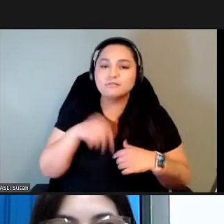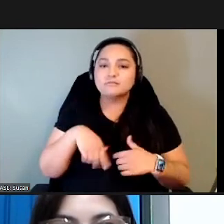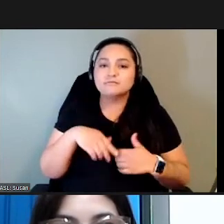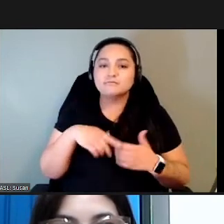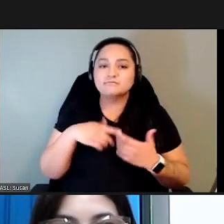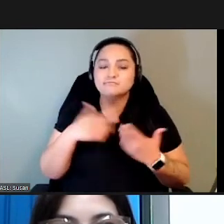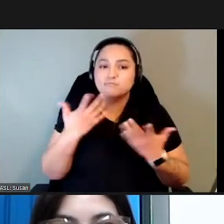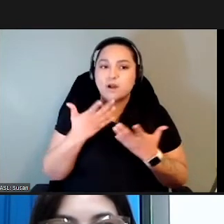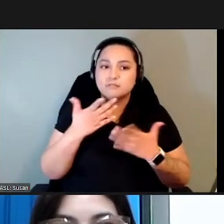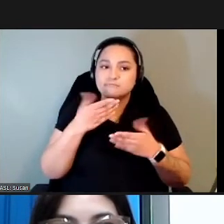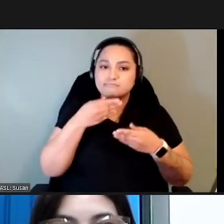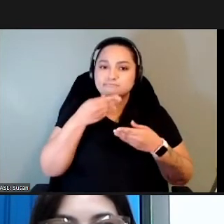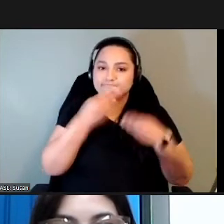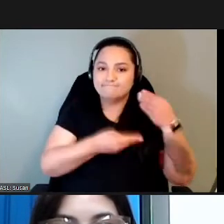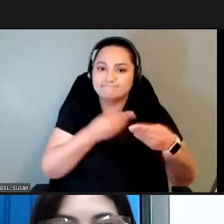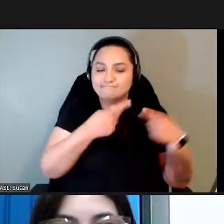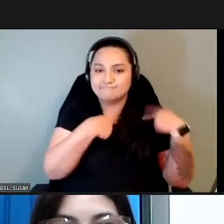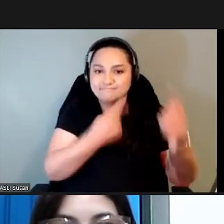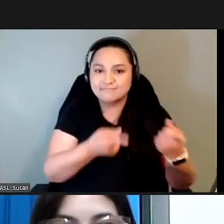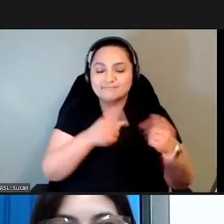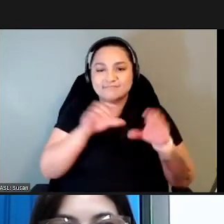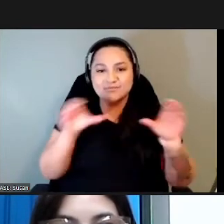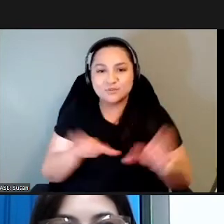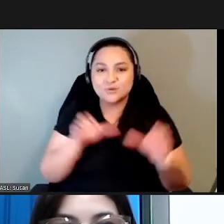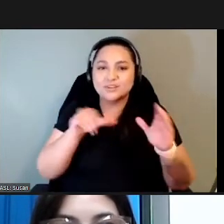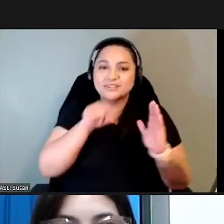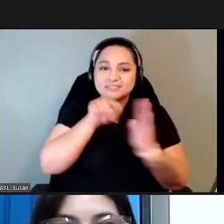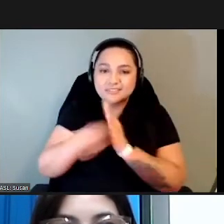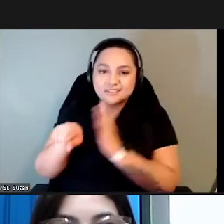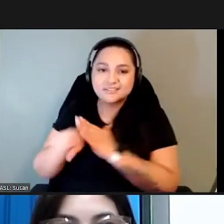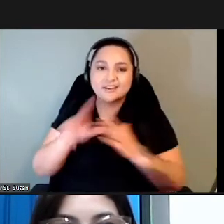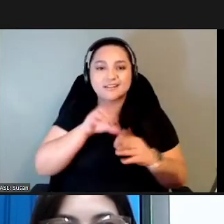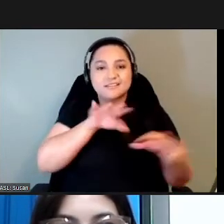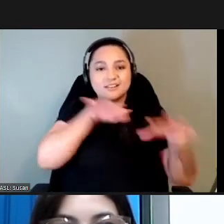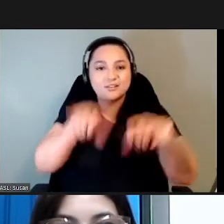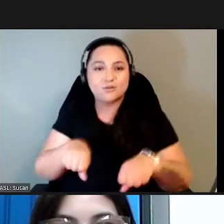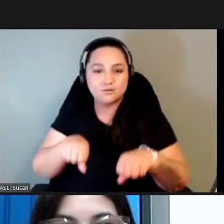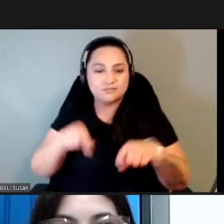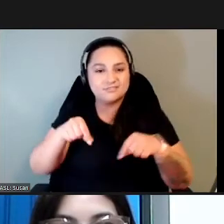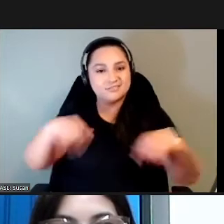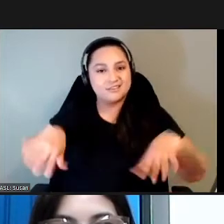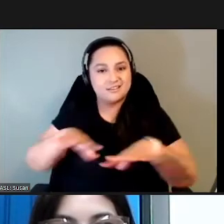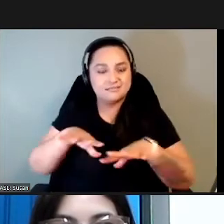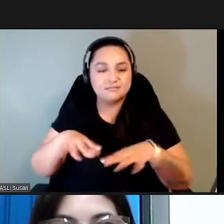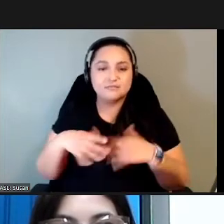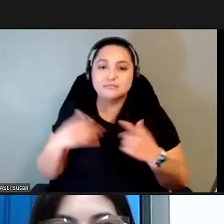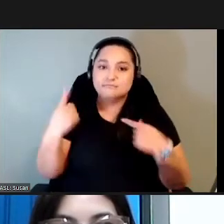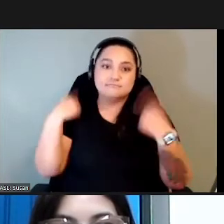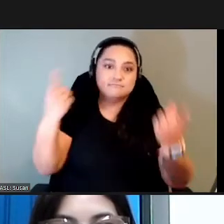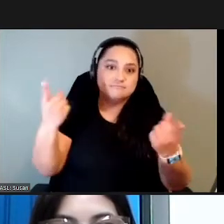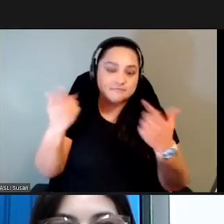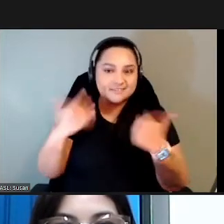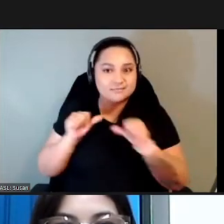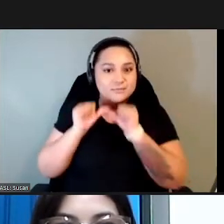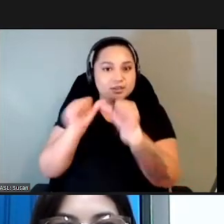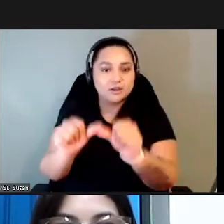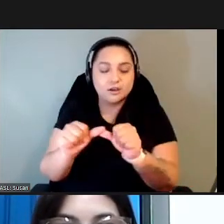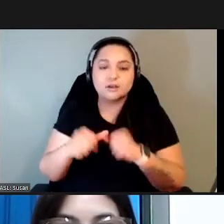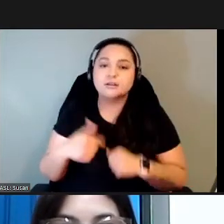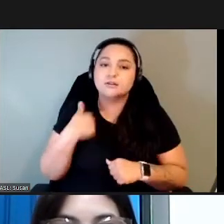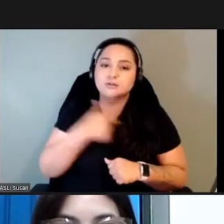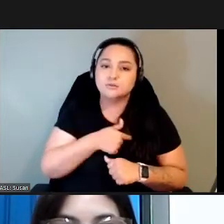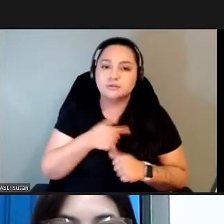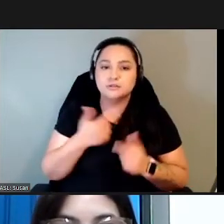area and beyond. It is to support movements afoot towards Indigenous